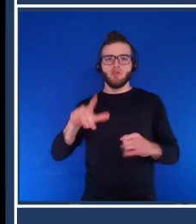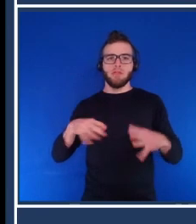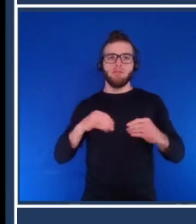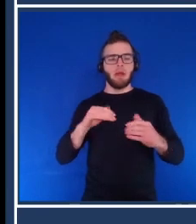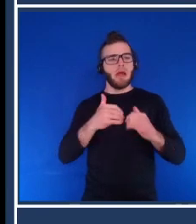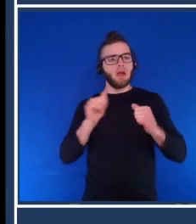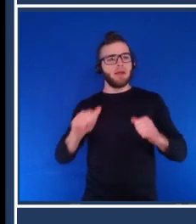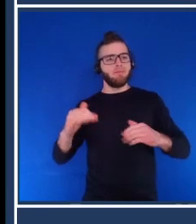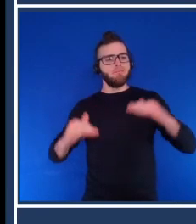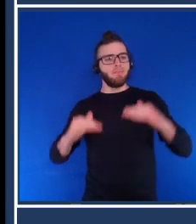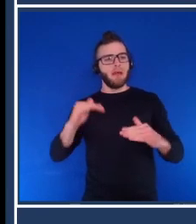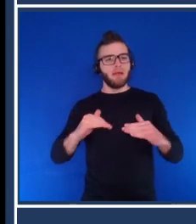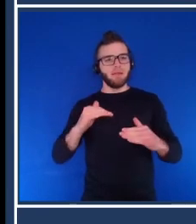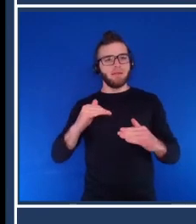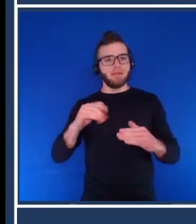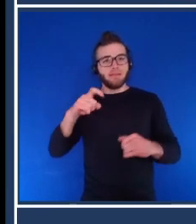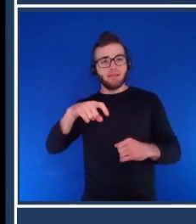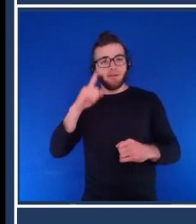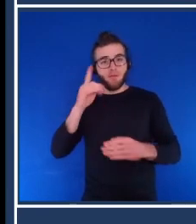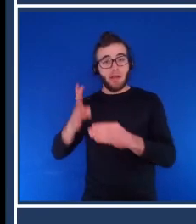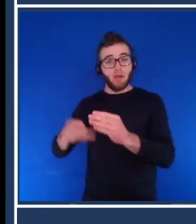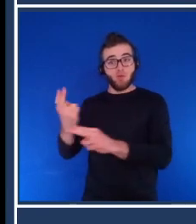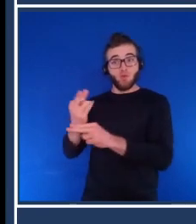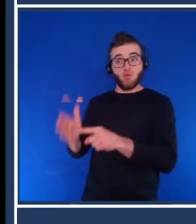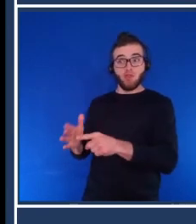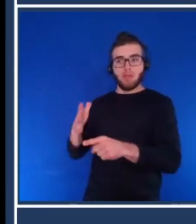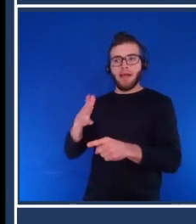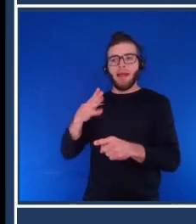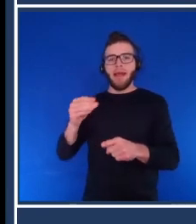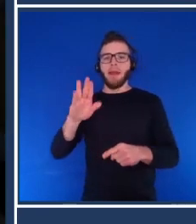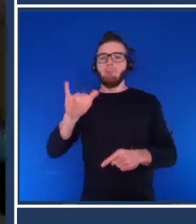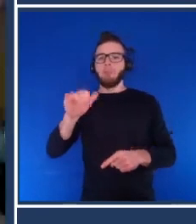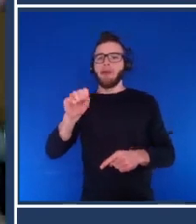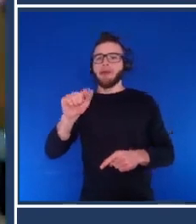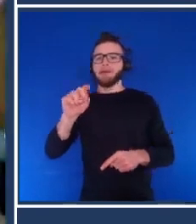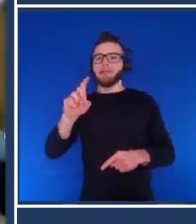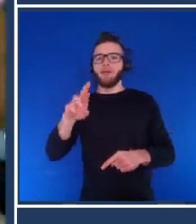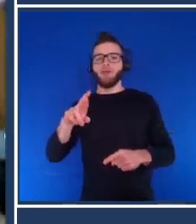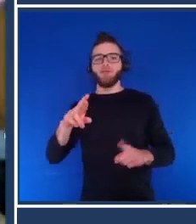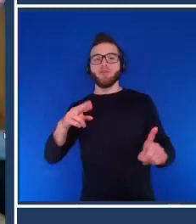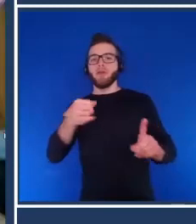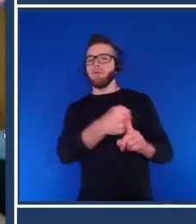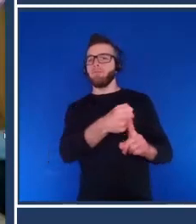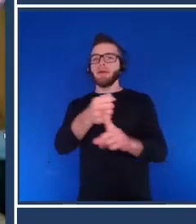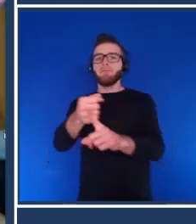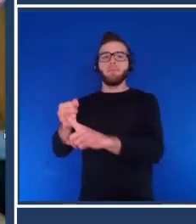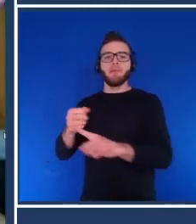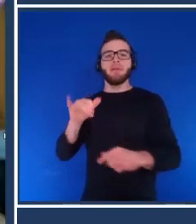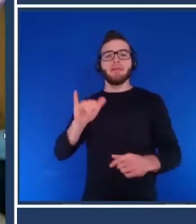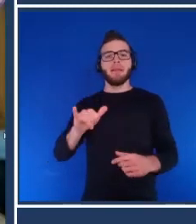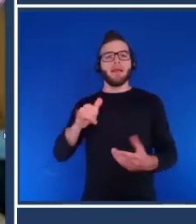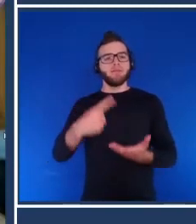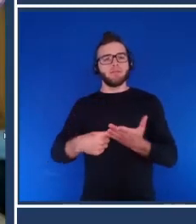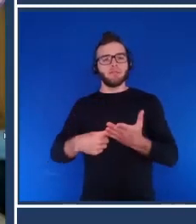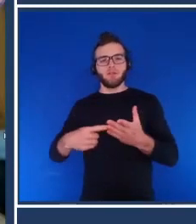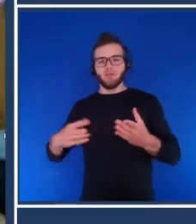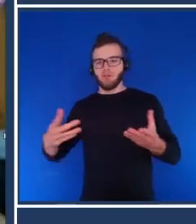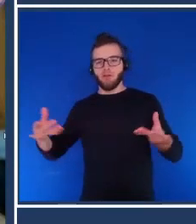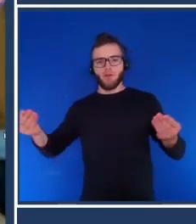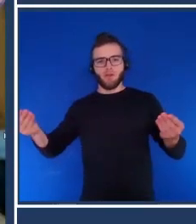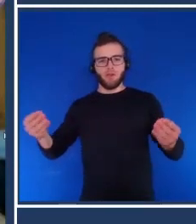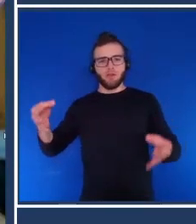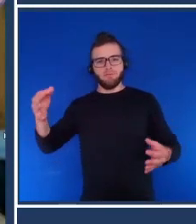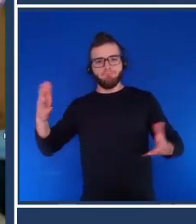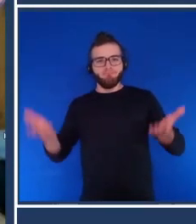versus bystanders? This was an example that Natasha brought up when she discussed the trade-offs of inclusivity and privacy with the Project